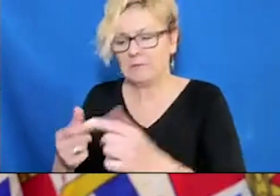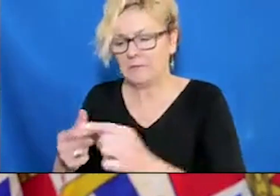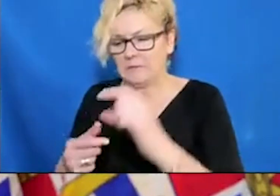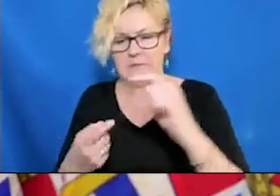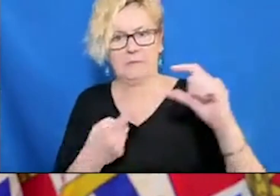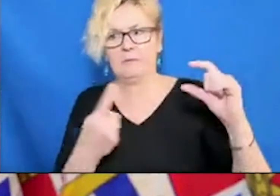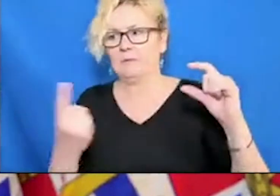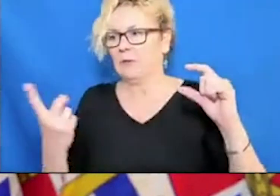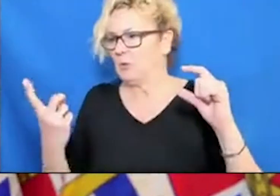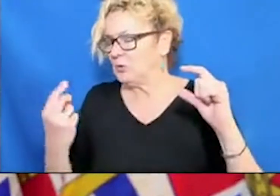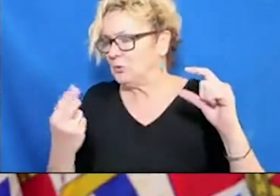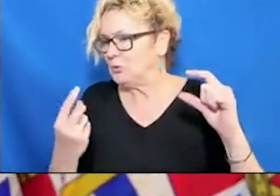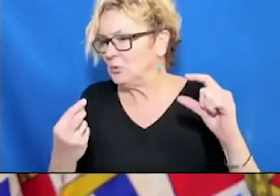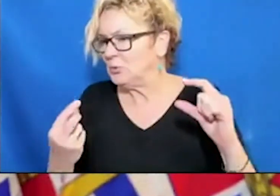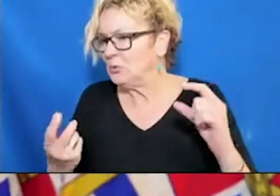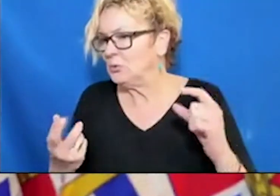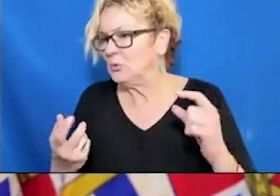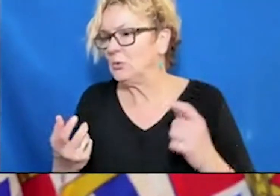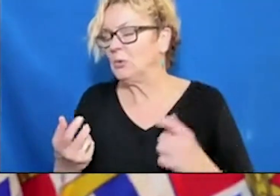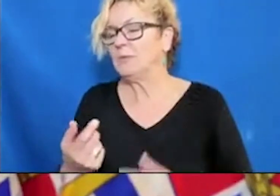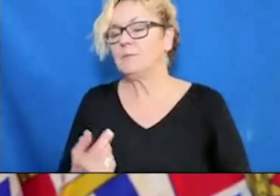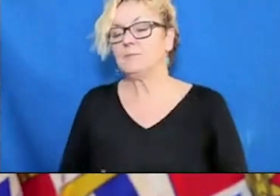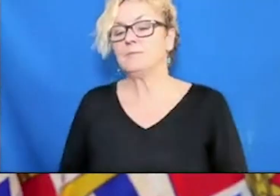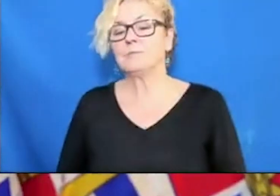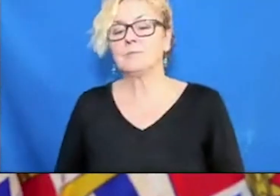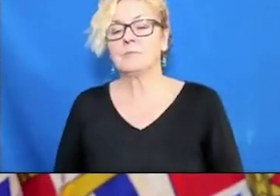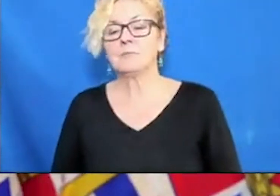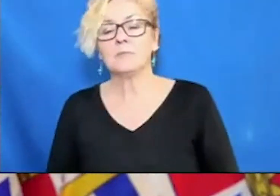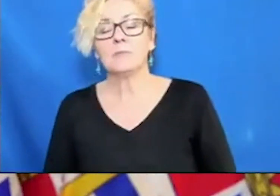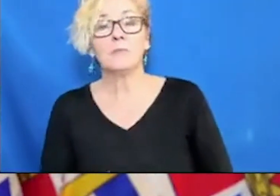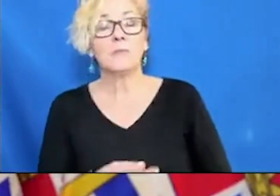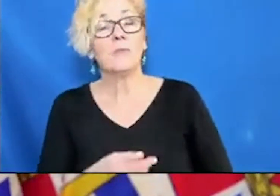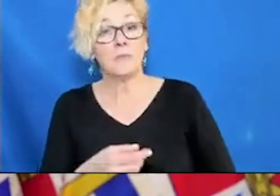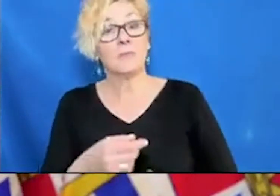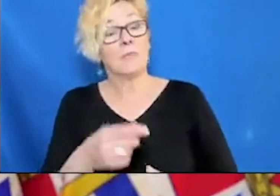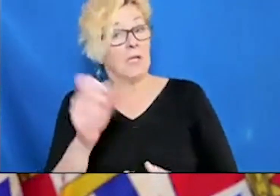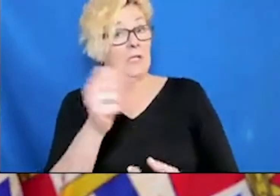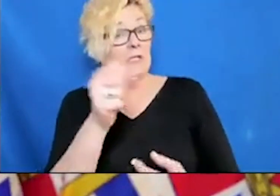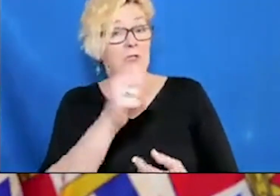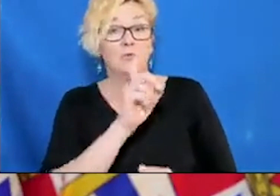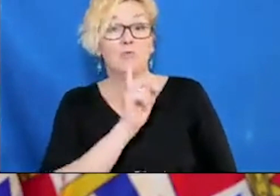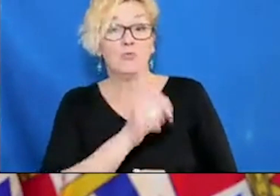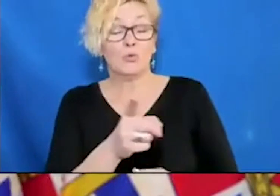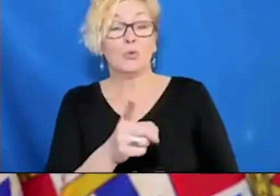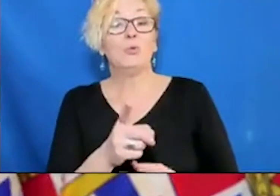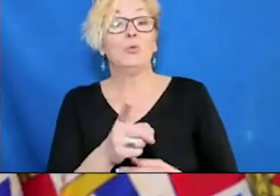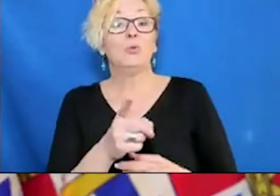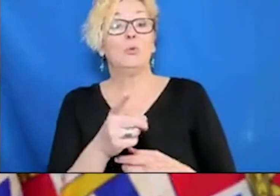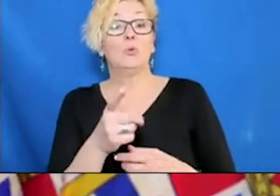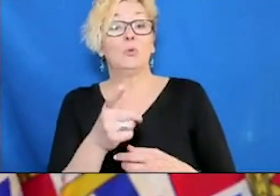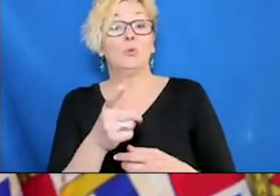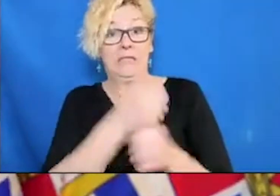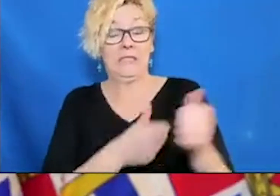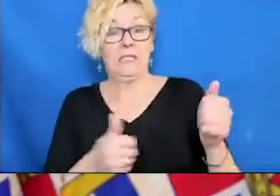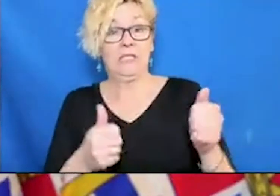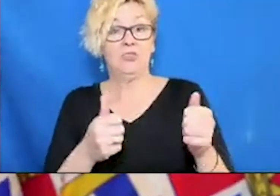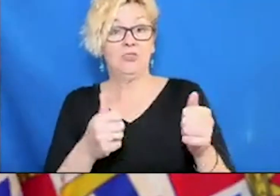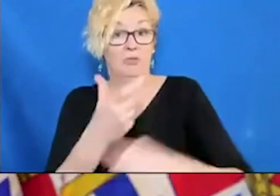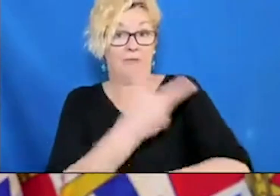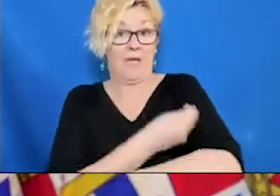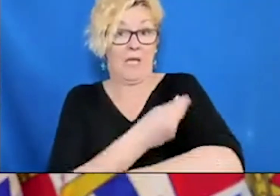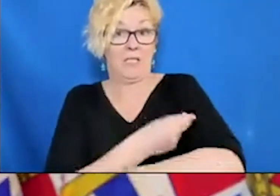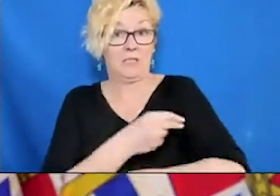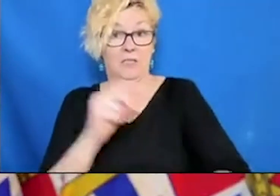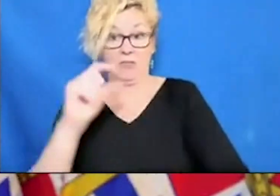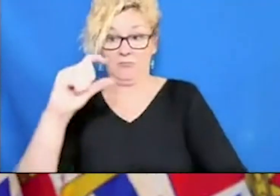We've been watching that very carefully, particularly with the vaccines that have a 6-hour window that you need to use them, so Pfizer in